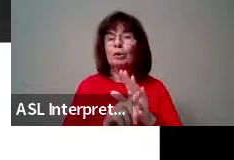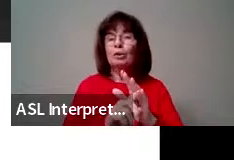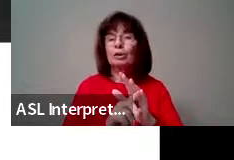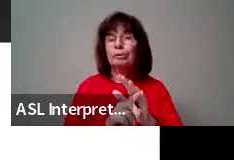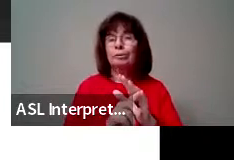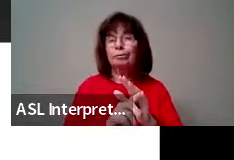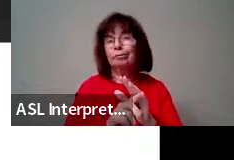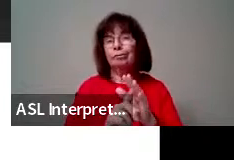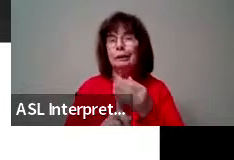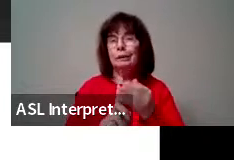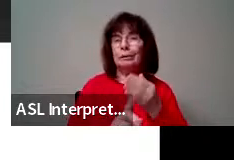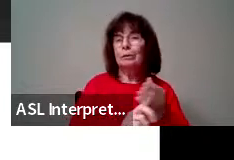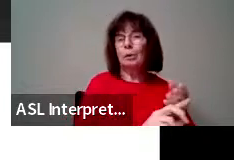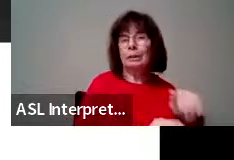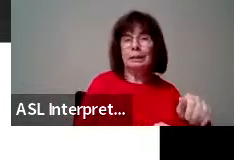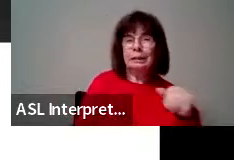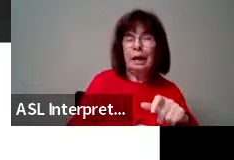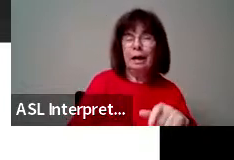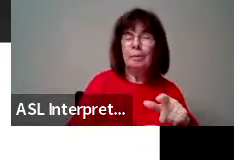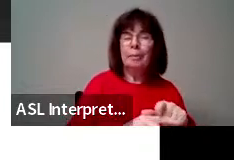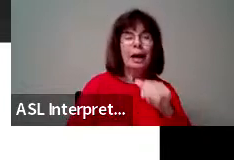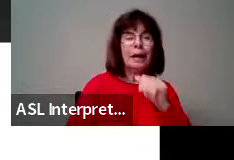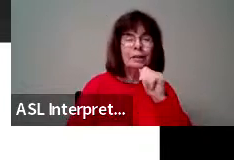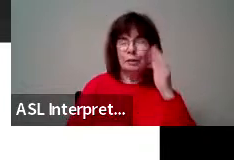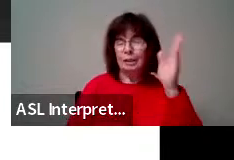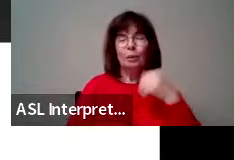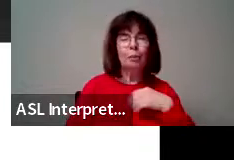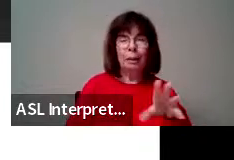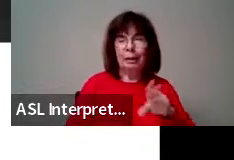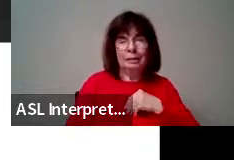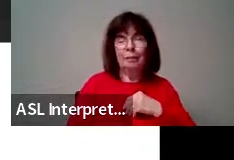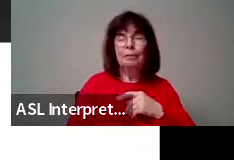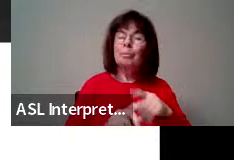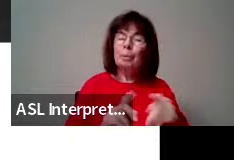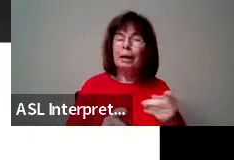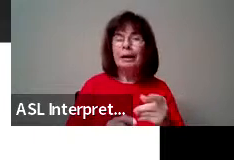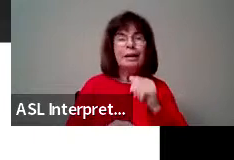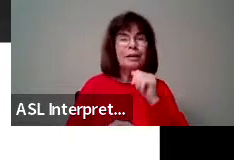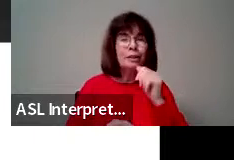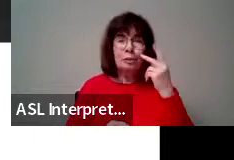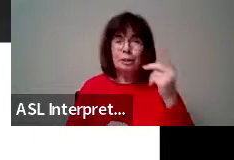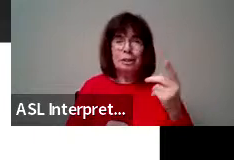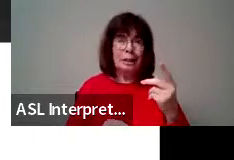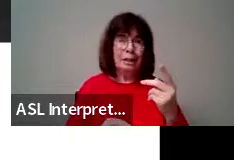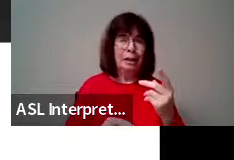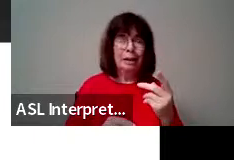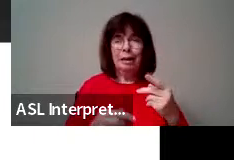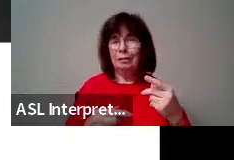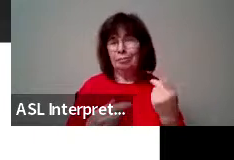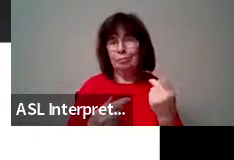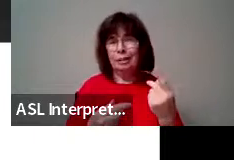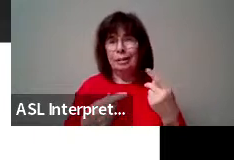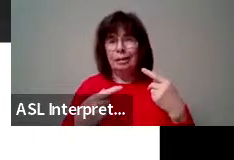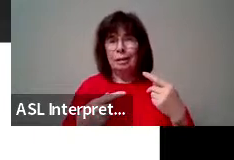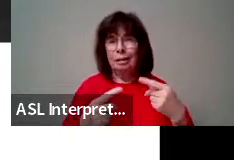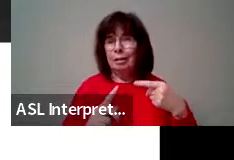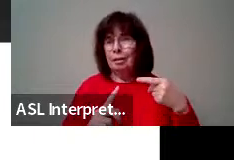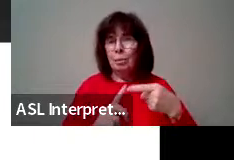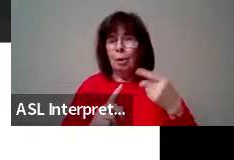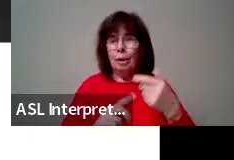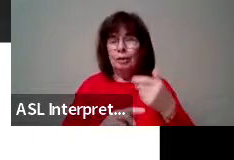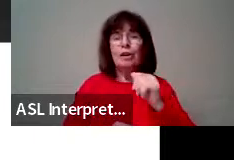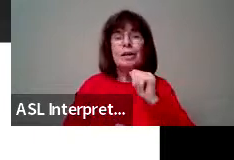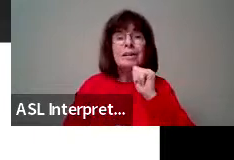I really cannot see an argument for not reinstating masks in school, even if it's just through the